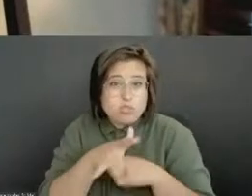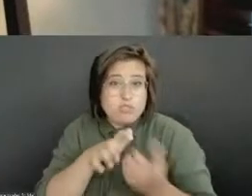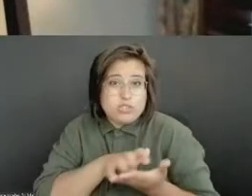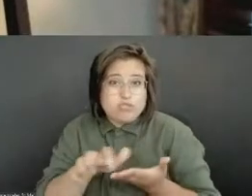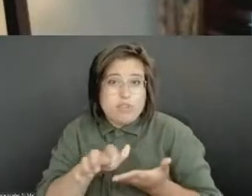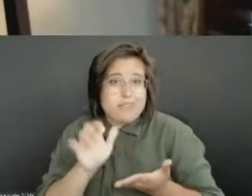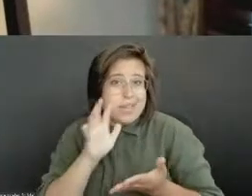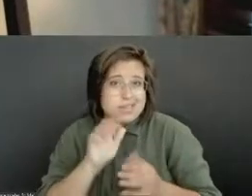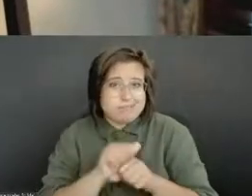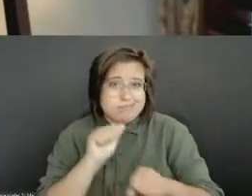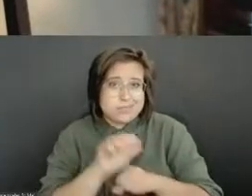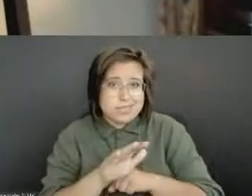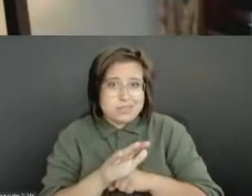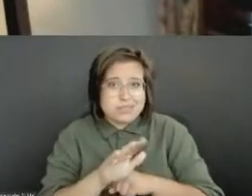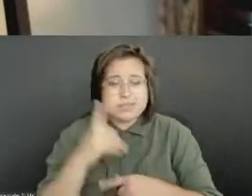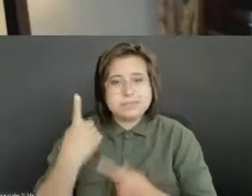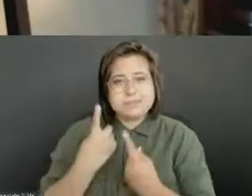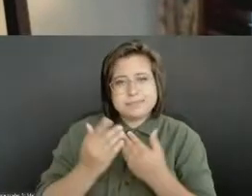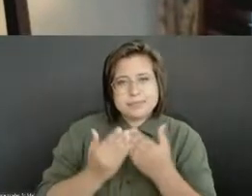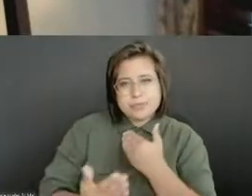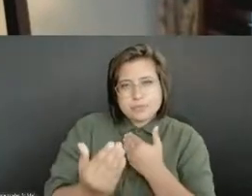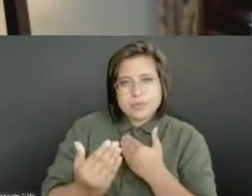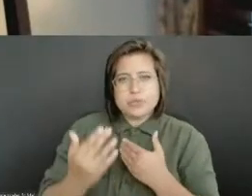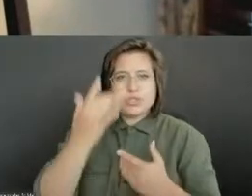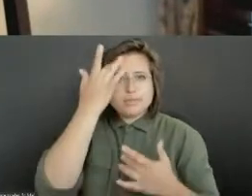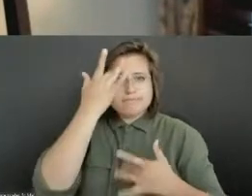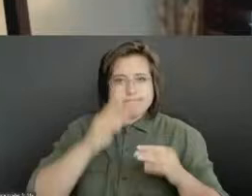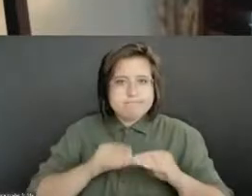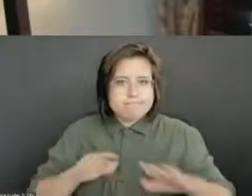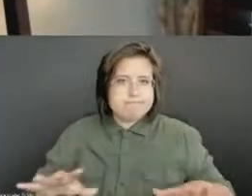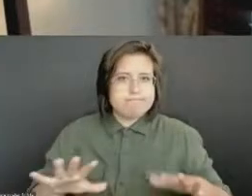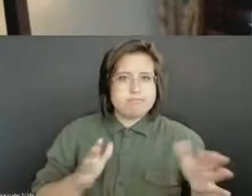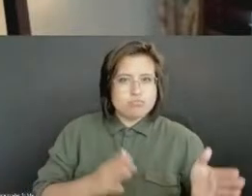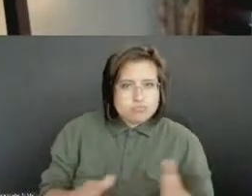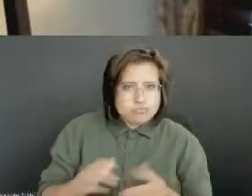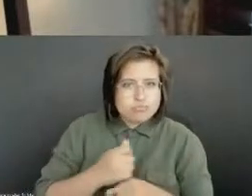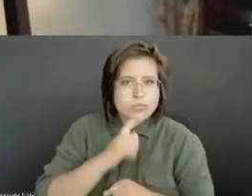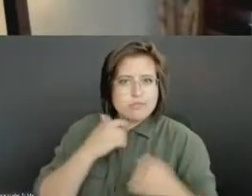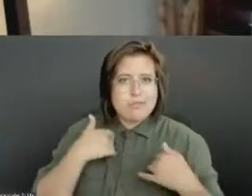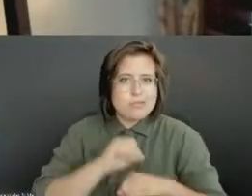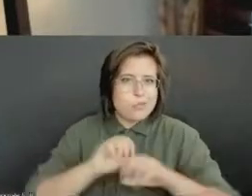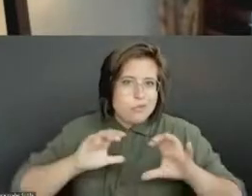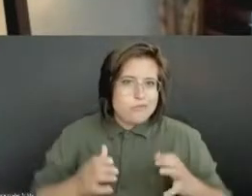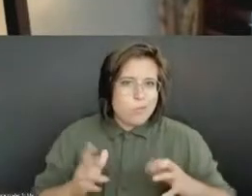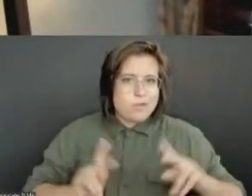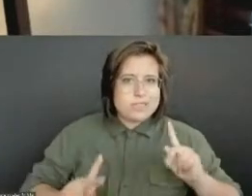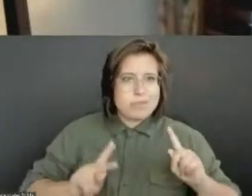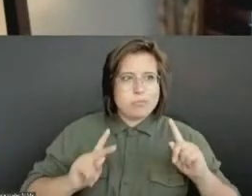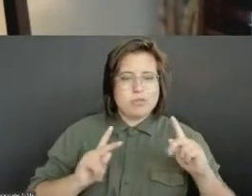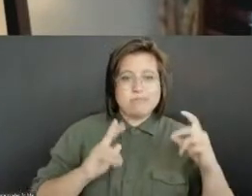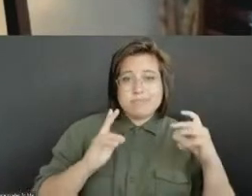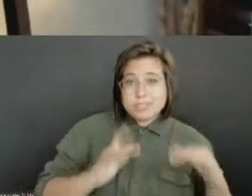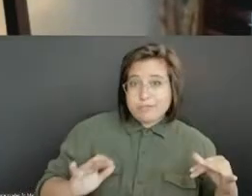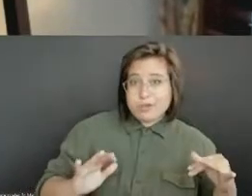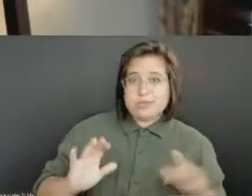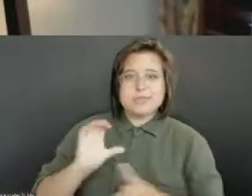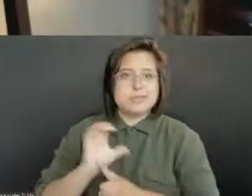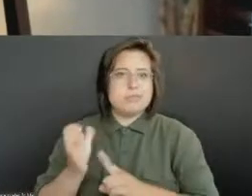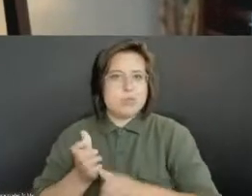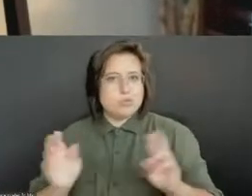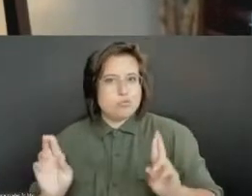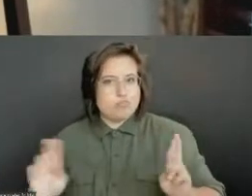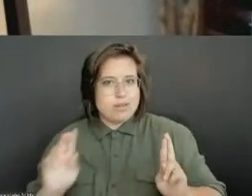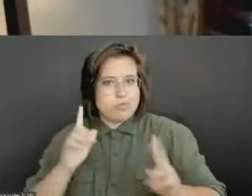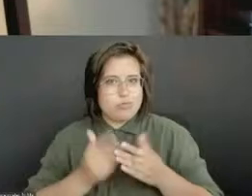that's important as we think about future pandemic preparedness and making sure that we have a workforce that is both diverse and culturally prepared for the